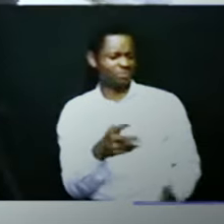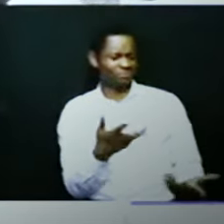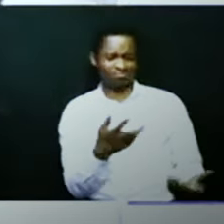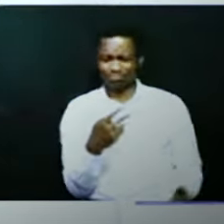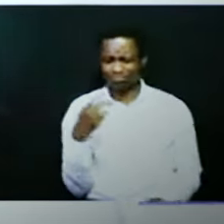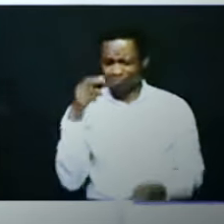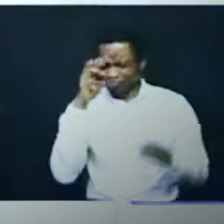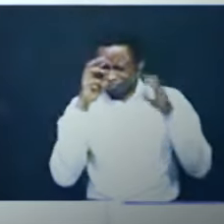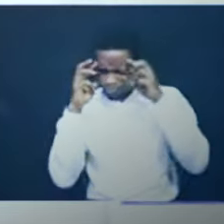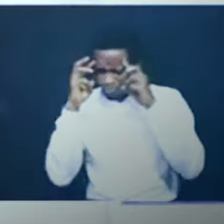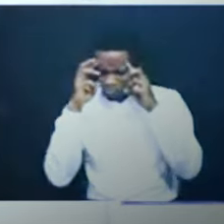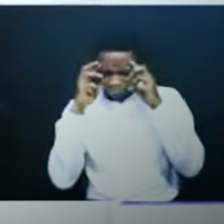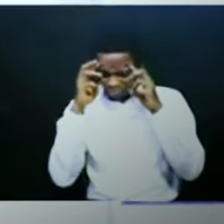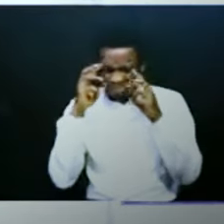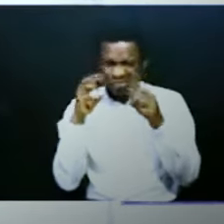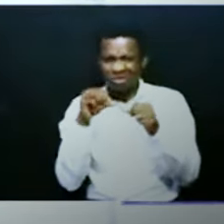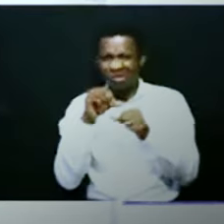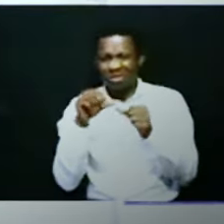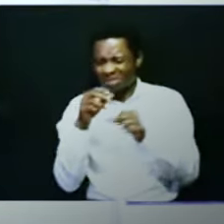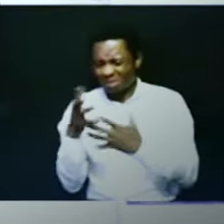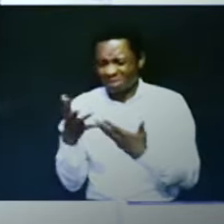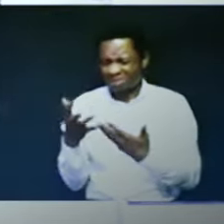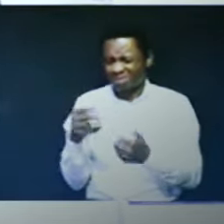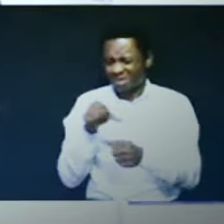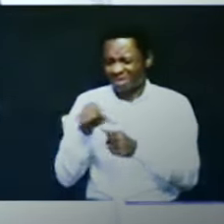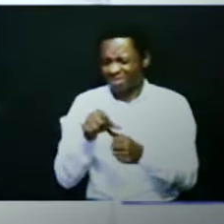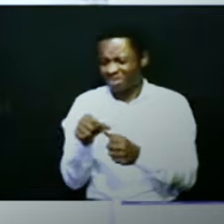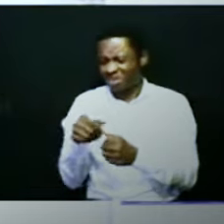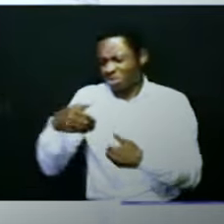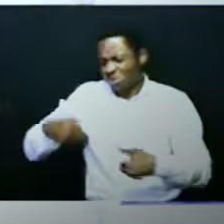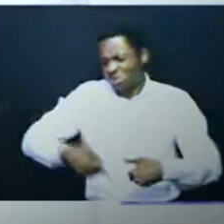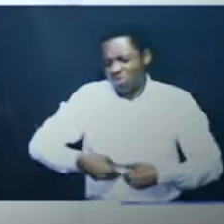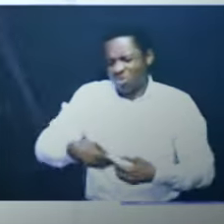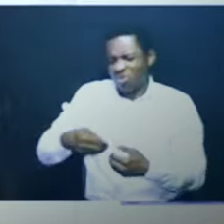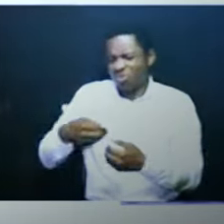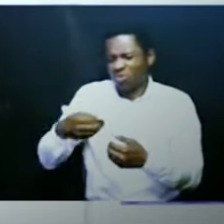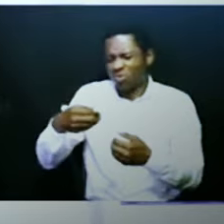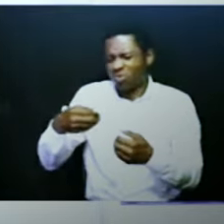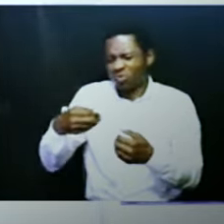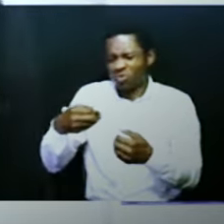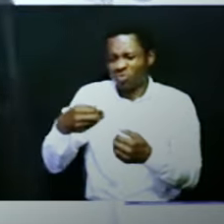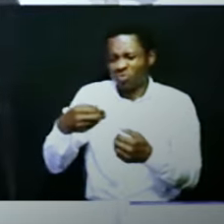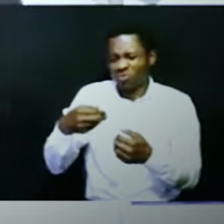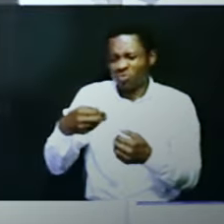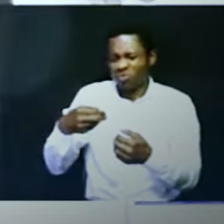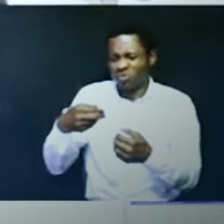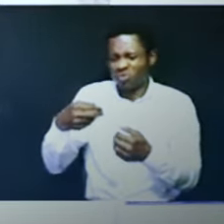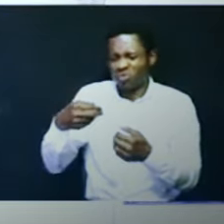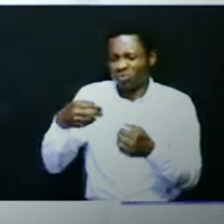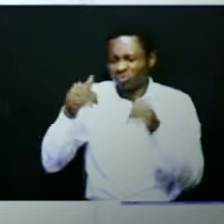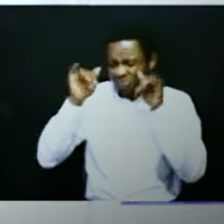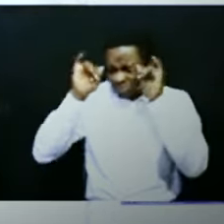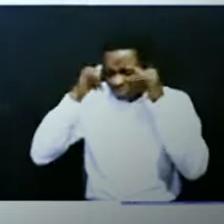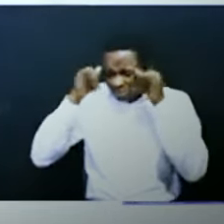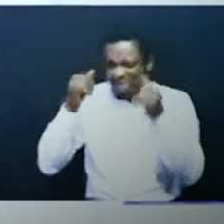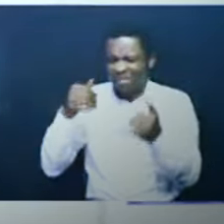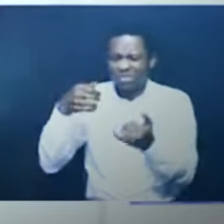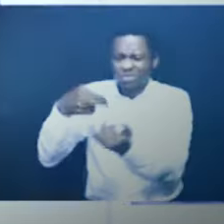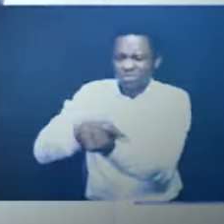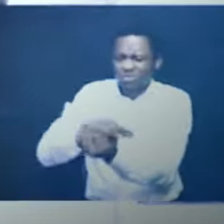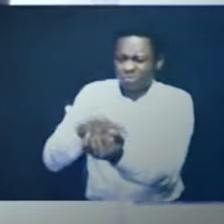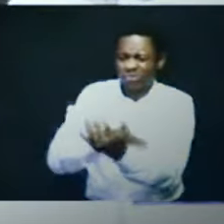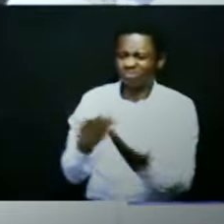on kid, small young goat. See, the man says that everything I have is yours. And then this